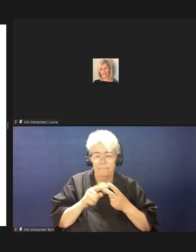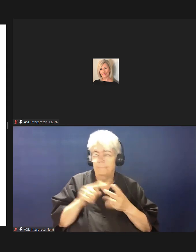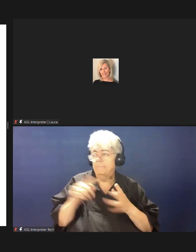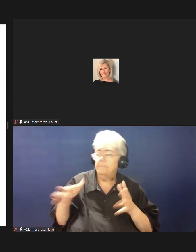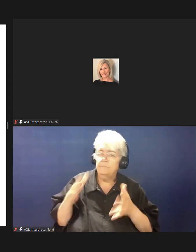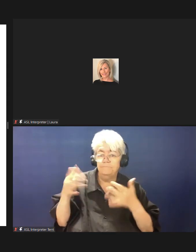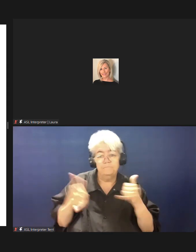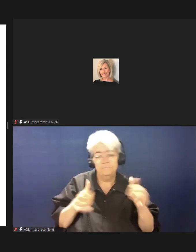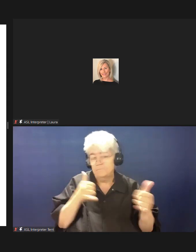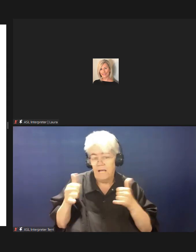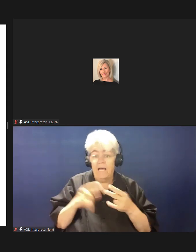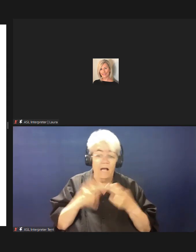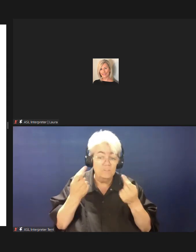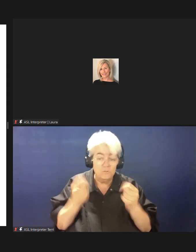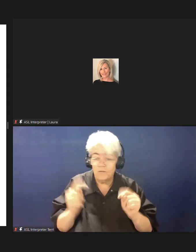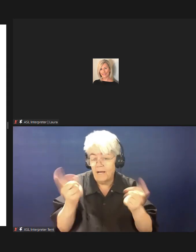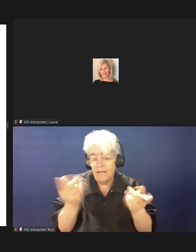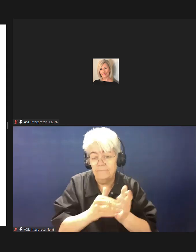try again.